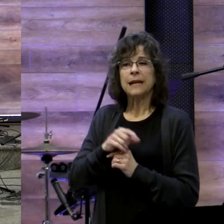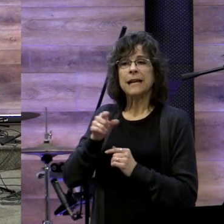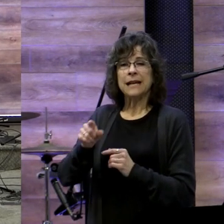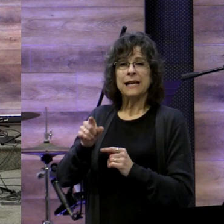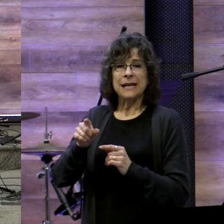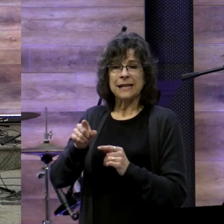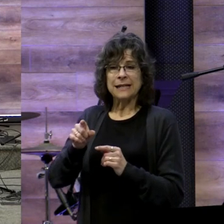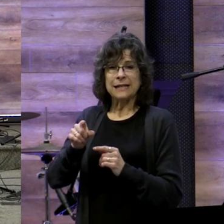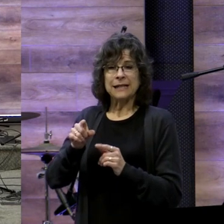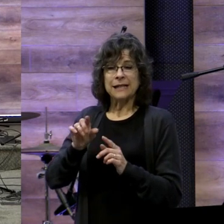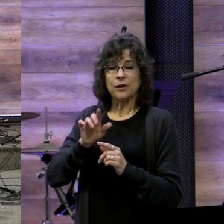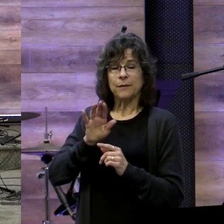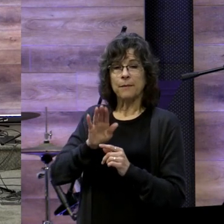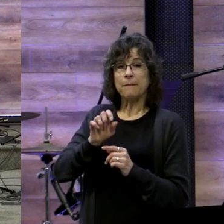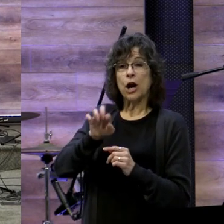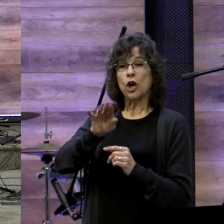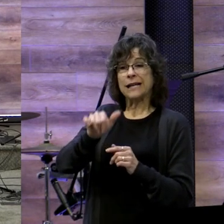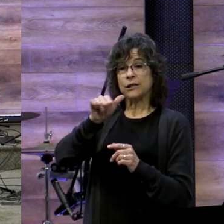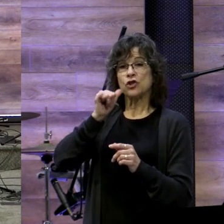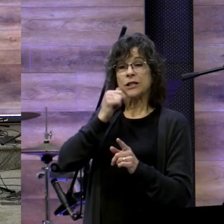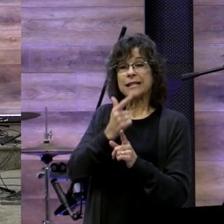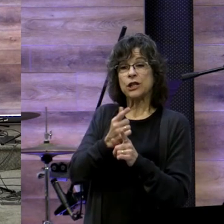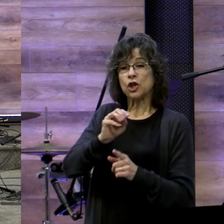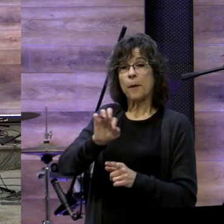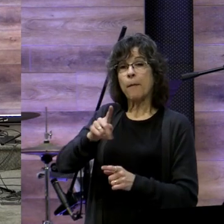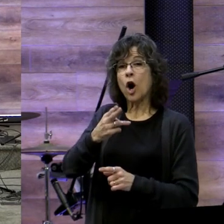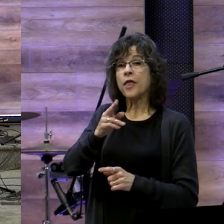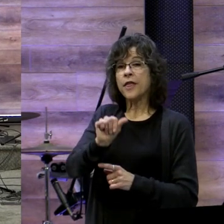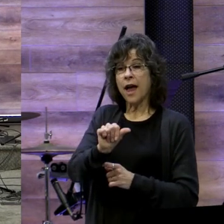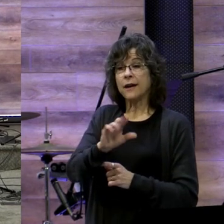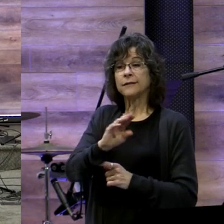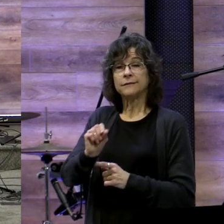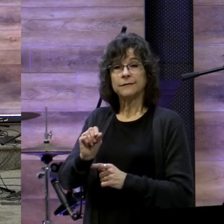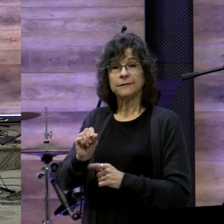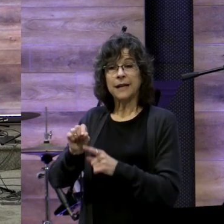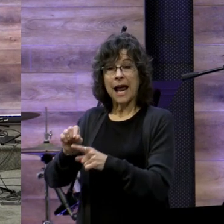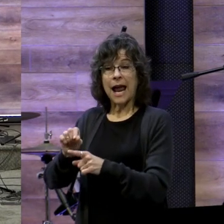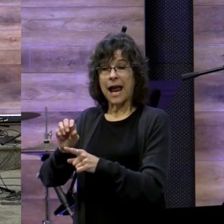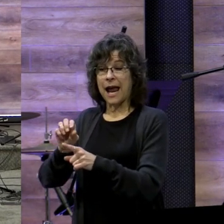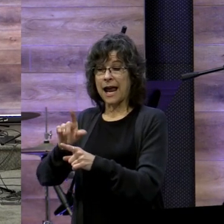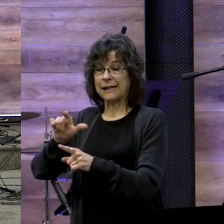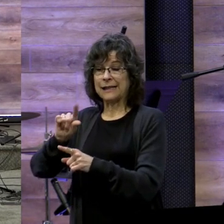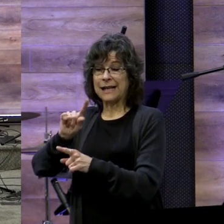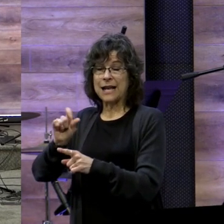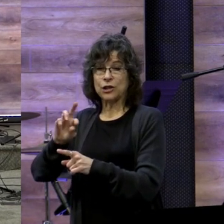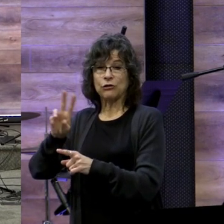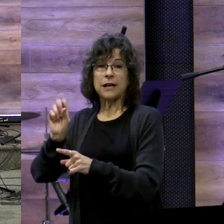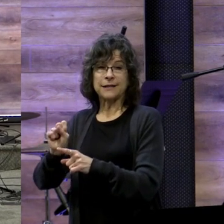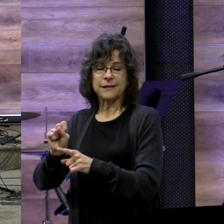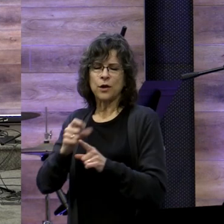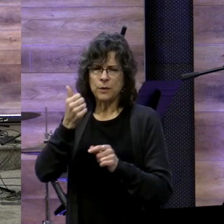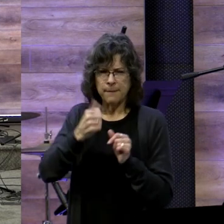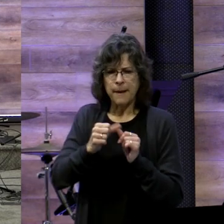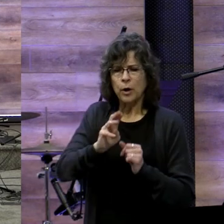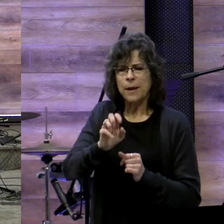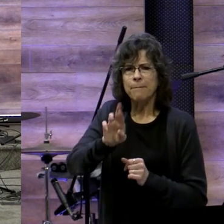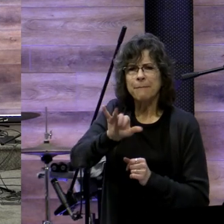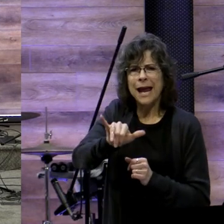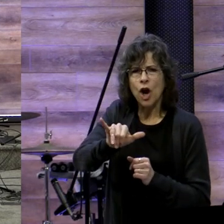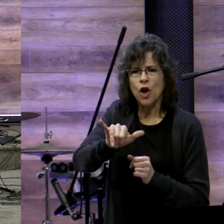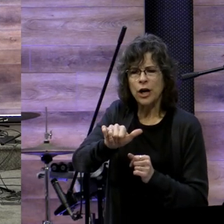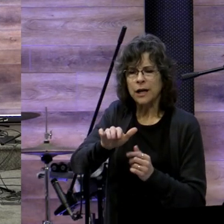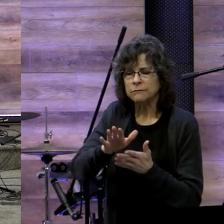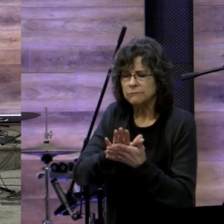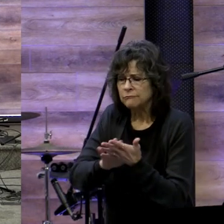village of Mary, and her sister Martha. It was Mary who anointed the Lord with ointment and wiped his feet with her hair, whose brother